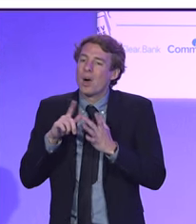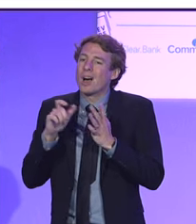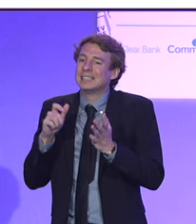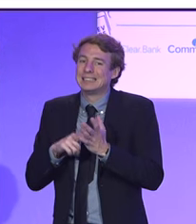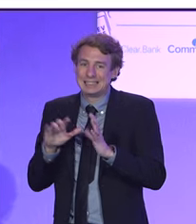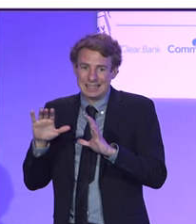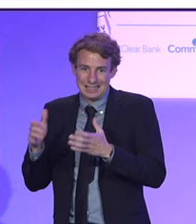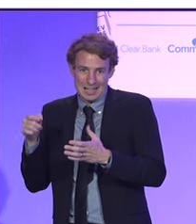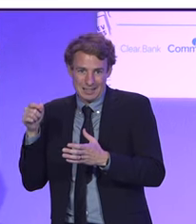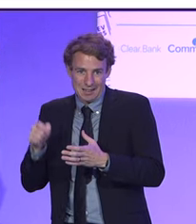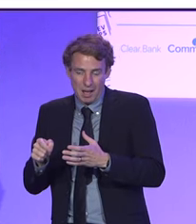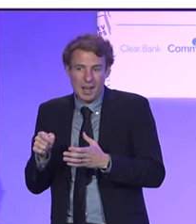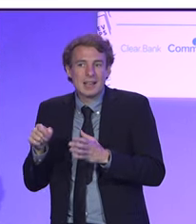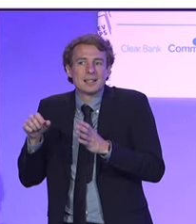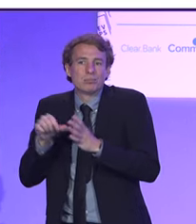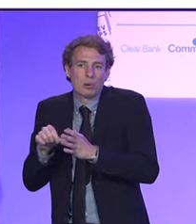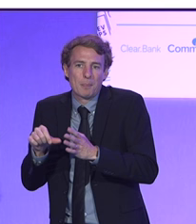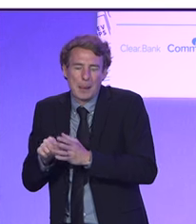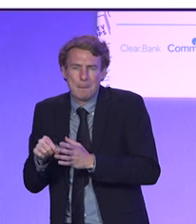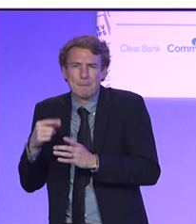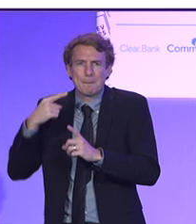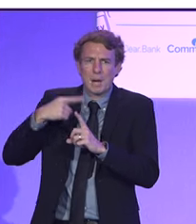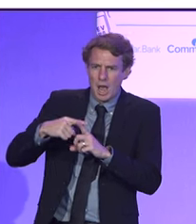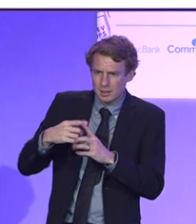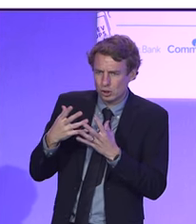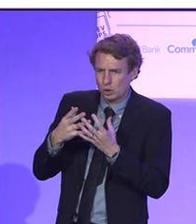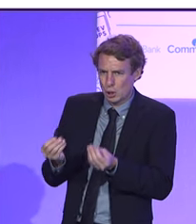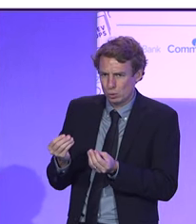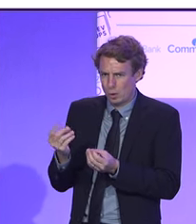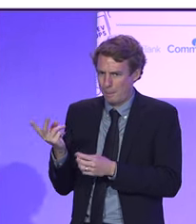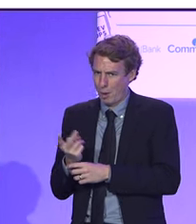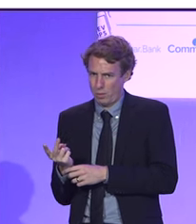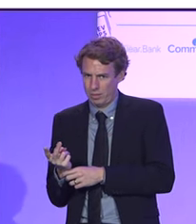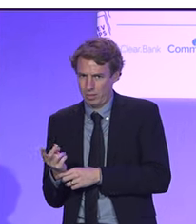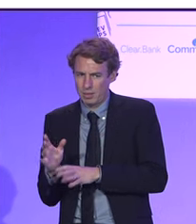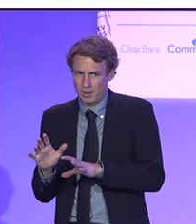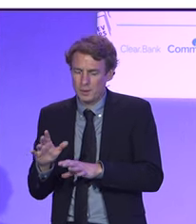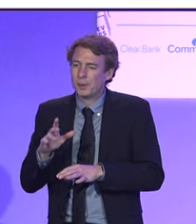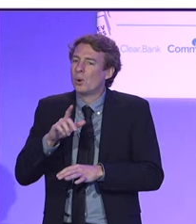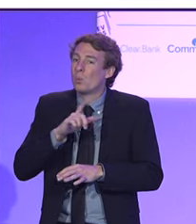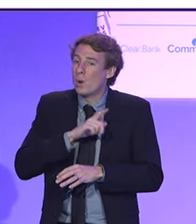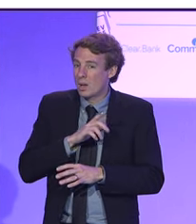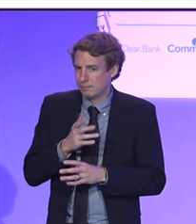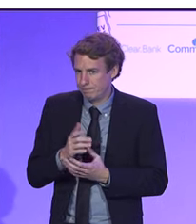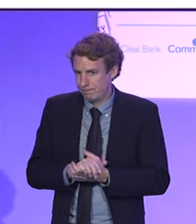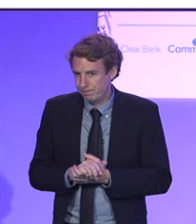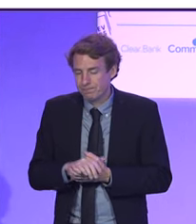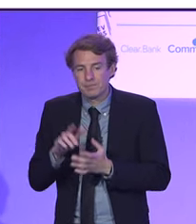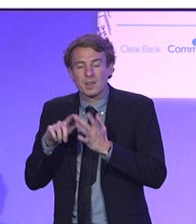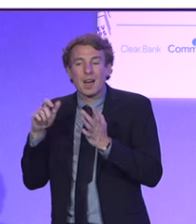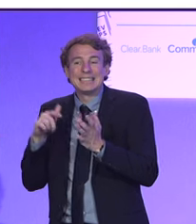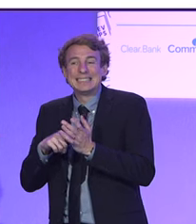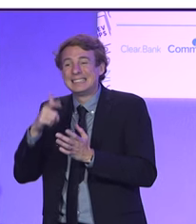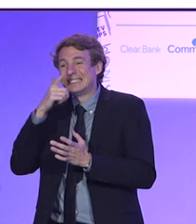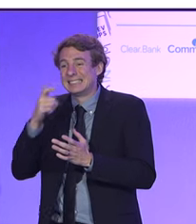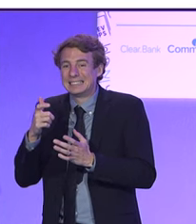sector is the problem and the solution at the same time, because the ICT sector can empower other industries to become greener,